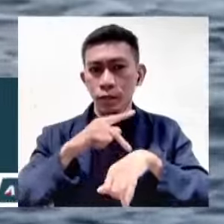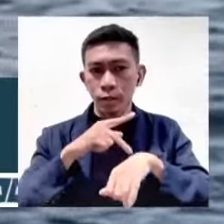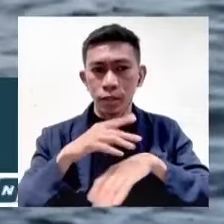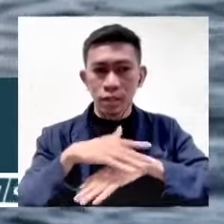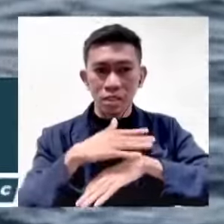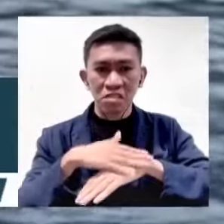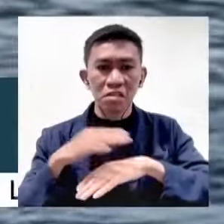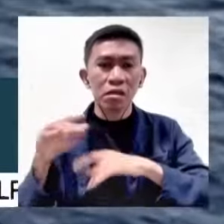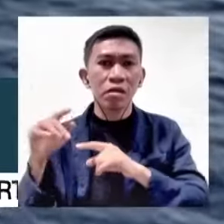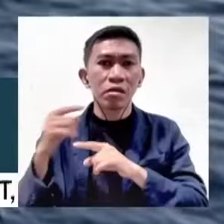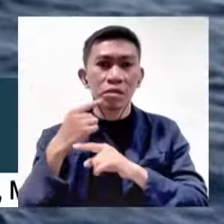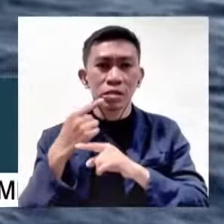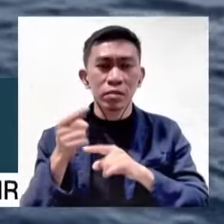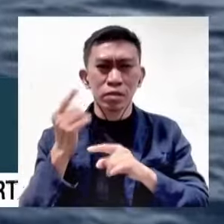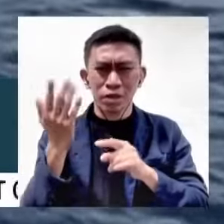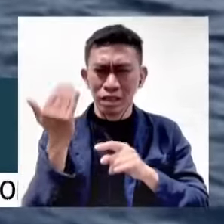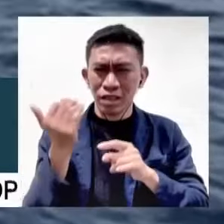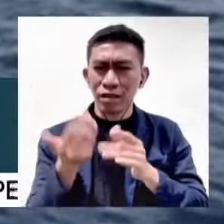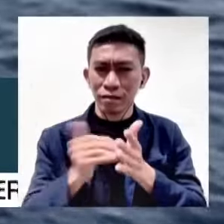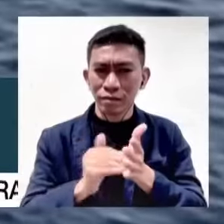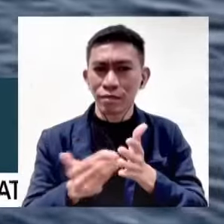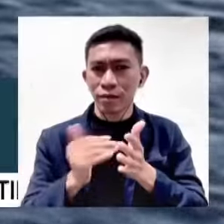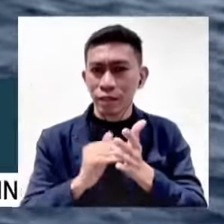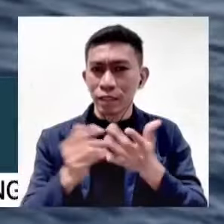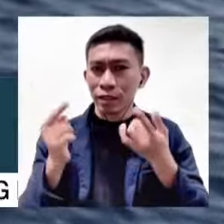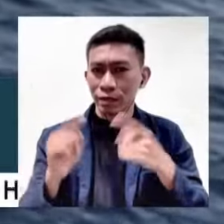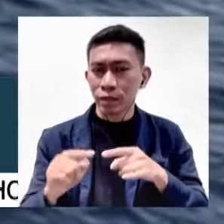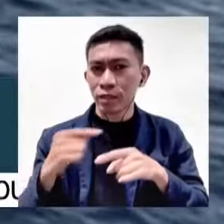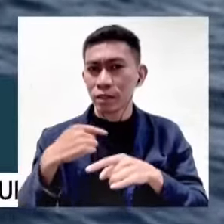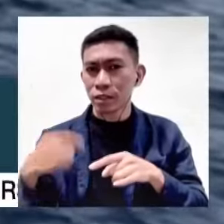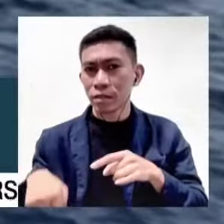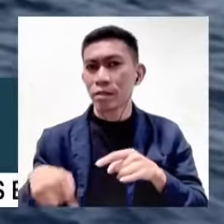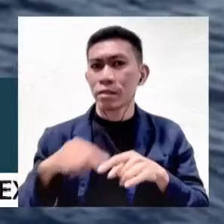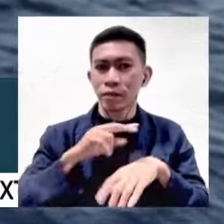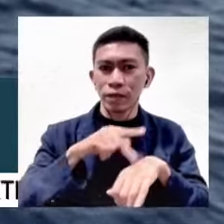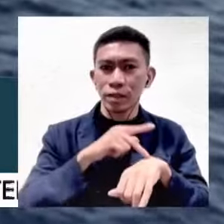amid increasing encounters between Chinese and Philippine ships.